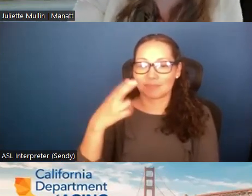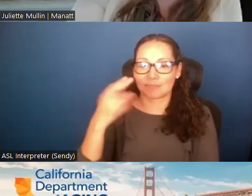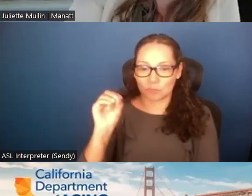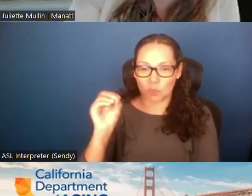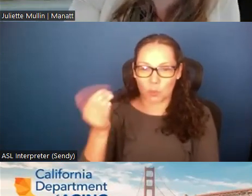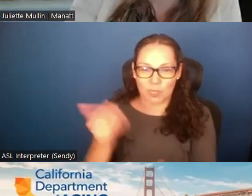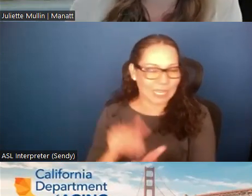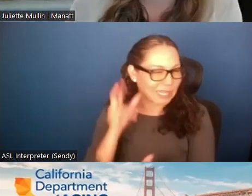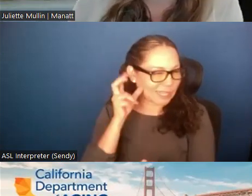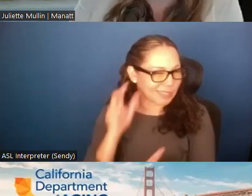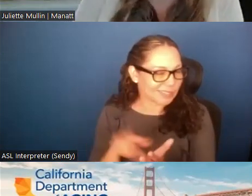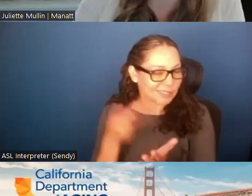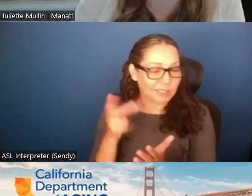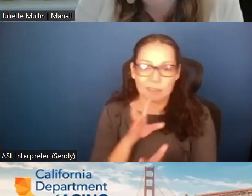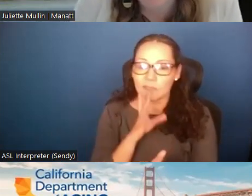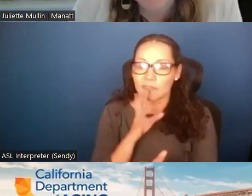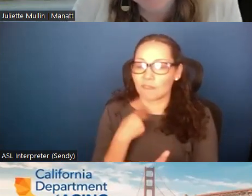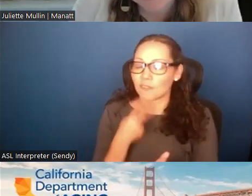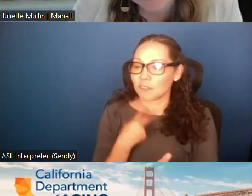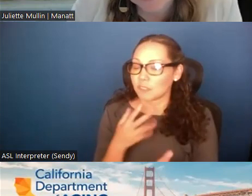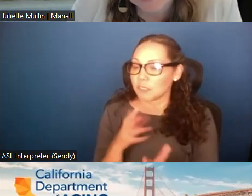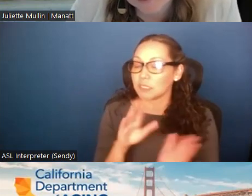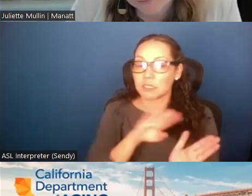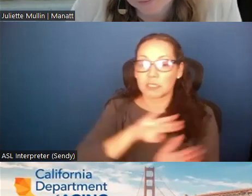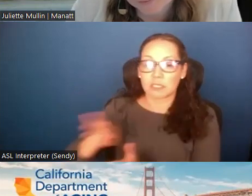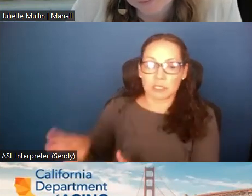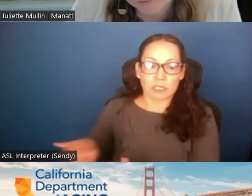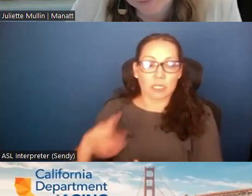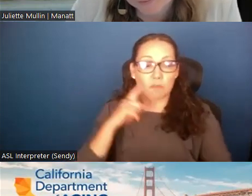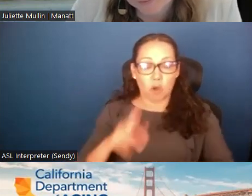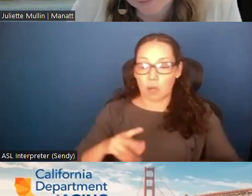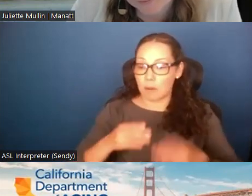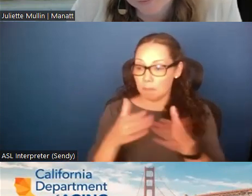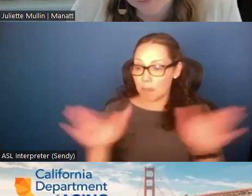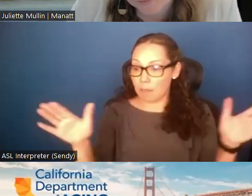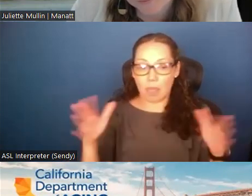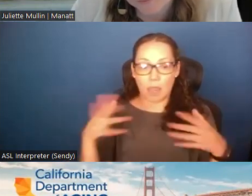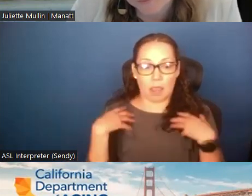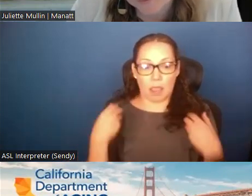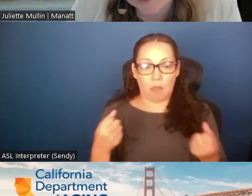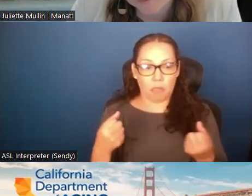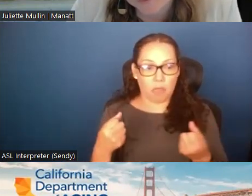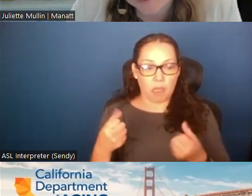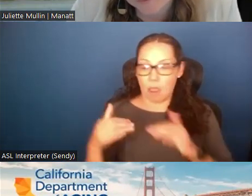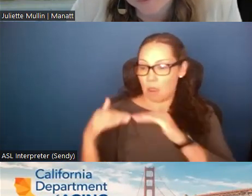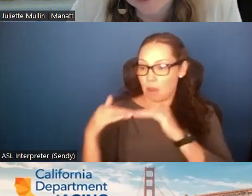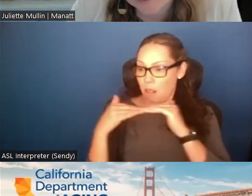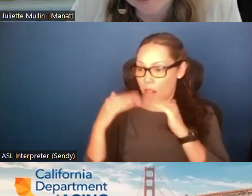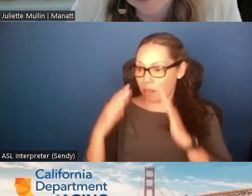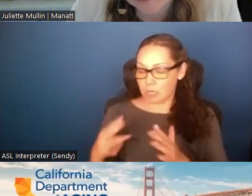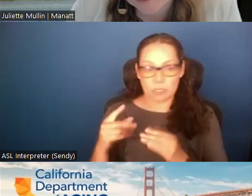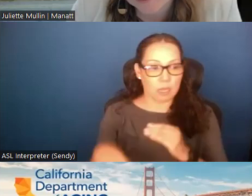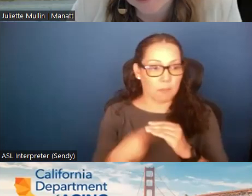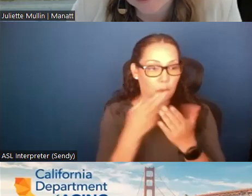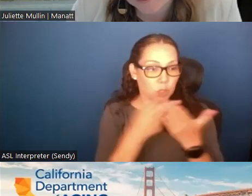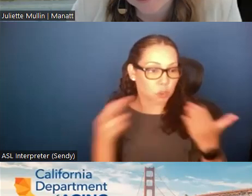Possible suggestion, which would be to maybe for our public health colleagues to talk about how resources like PPE